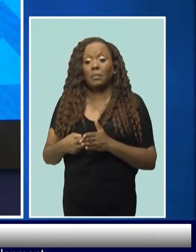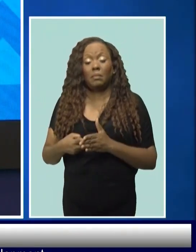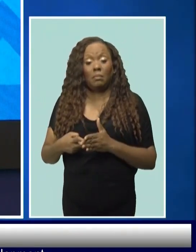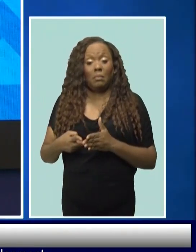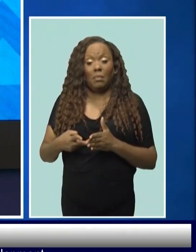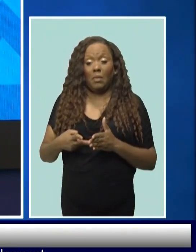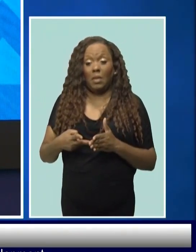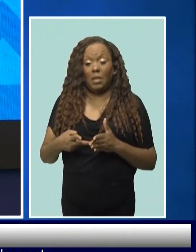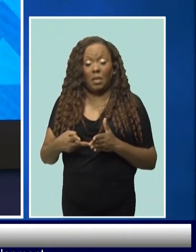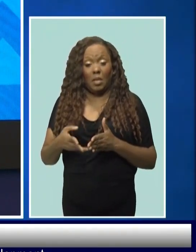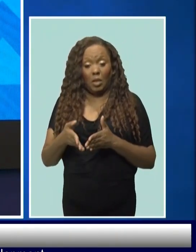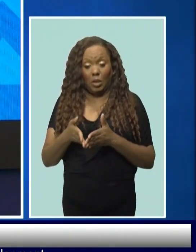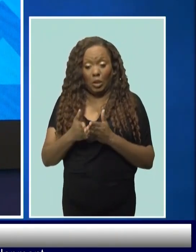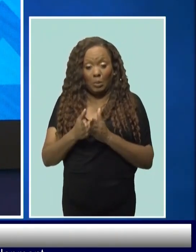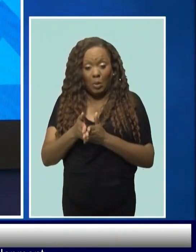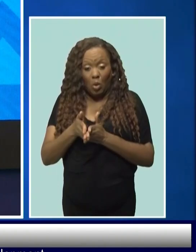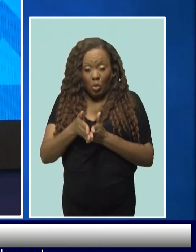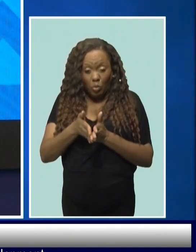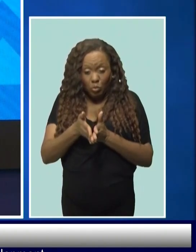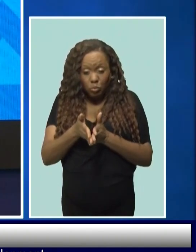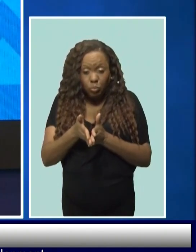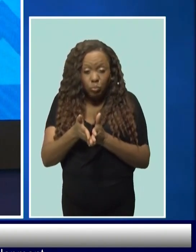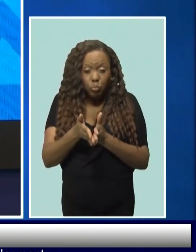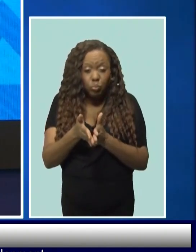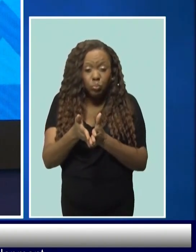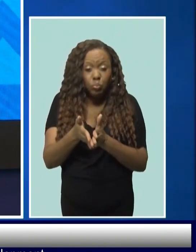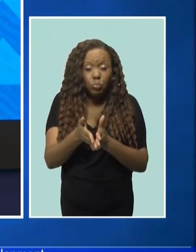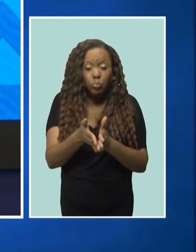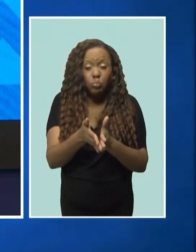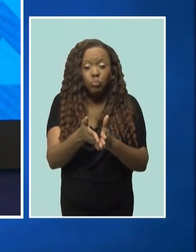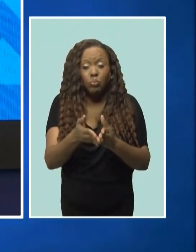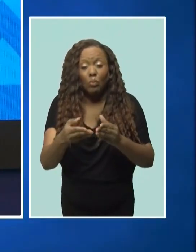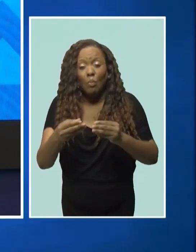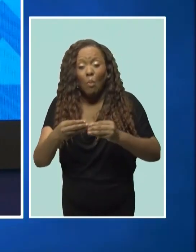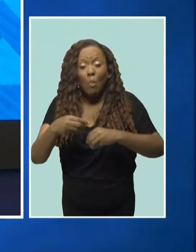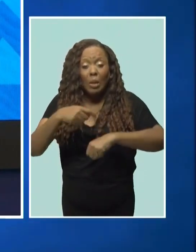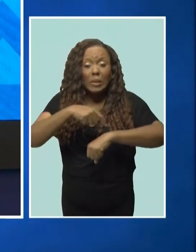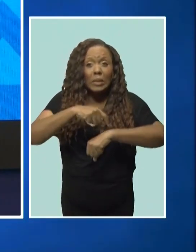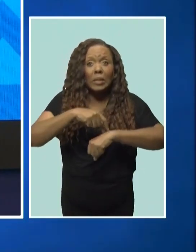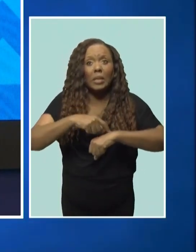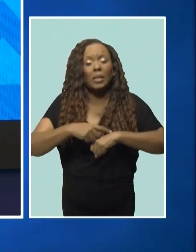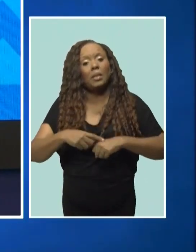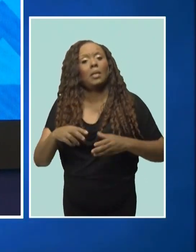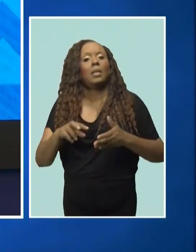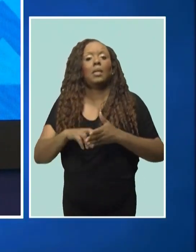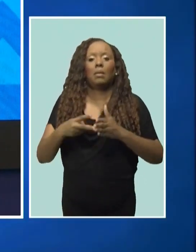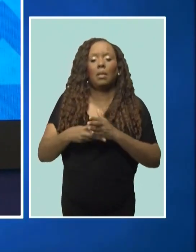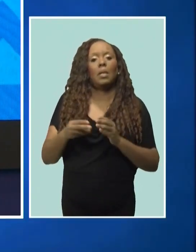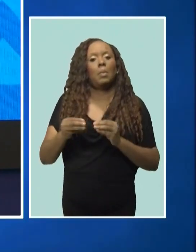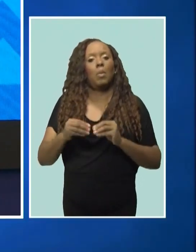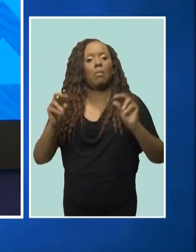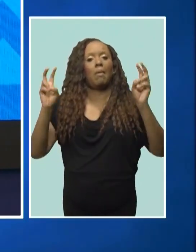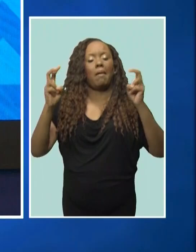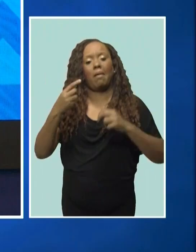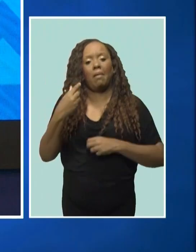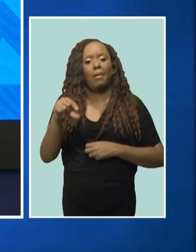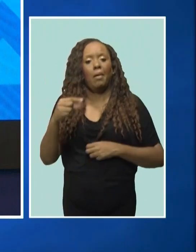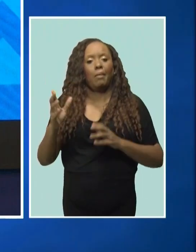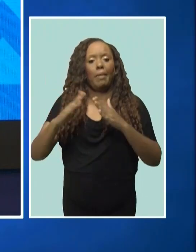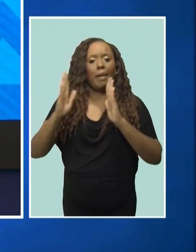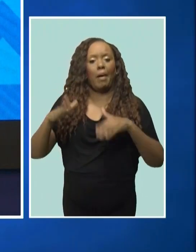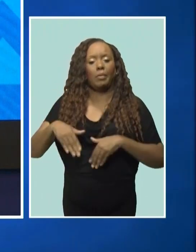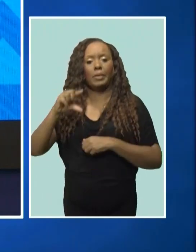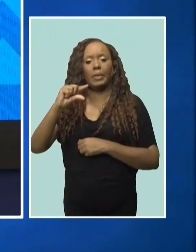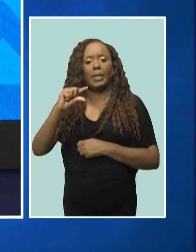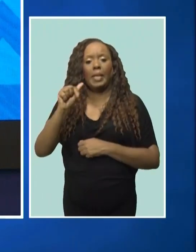sea, emitting 70% more greenhouse gases. But more fundamentally, they